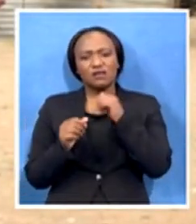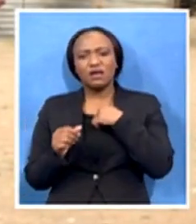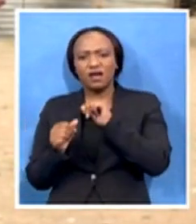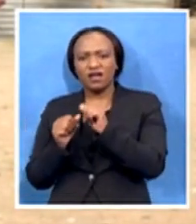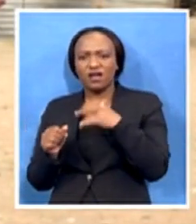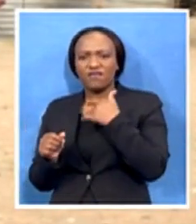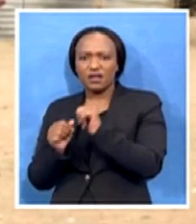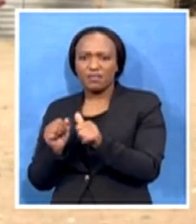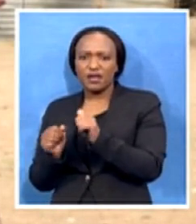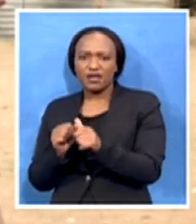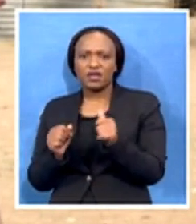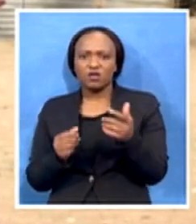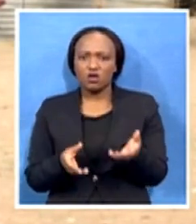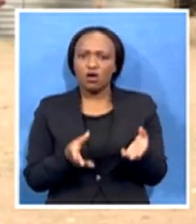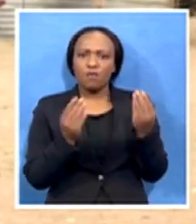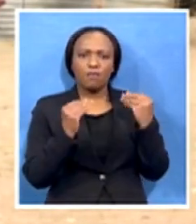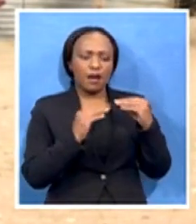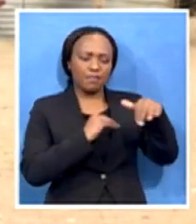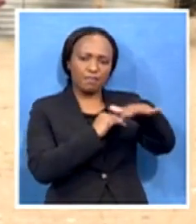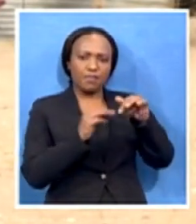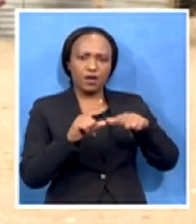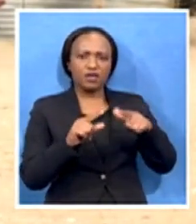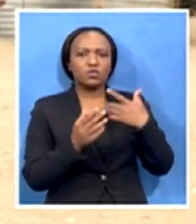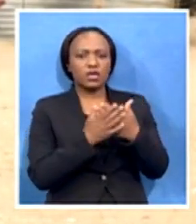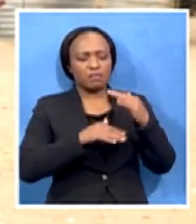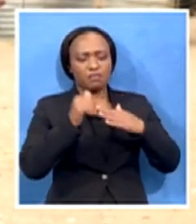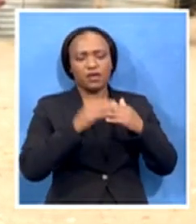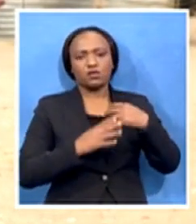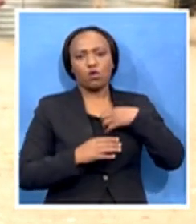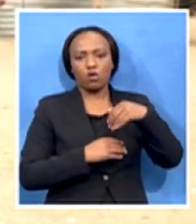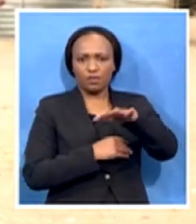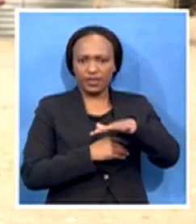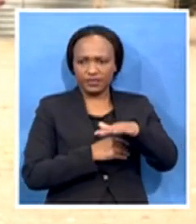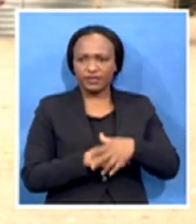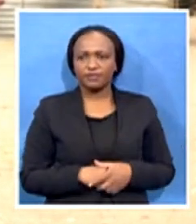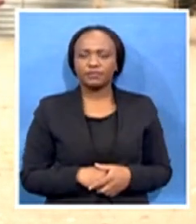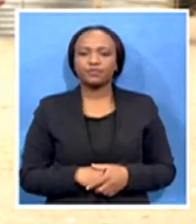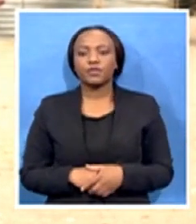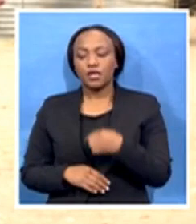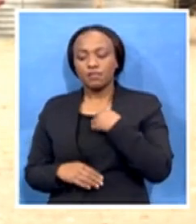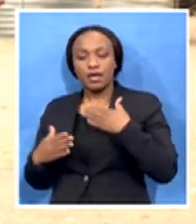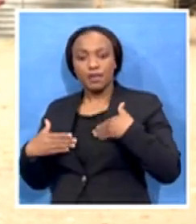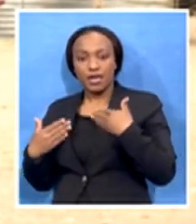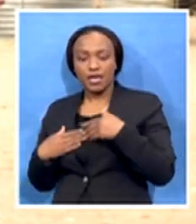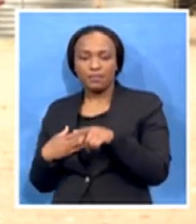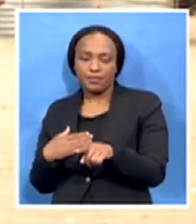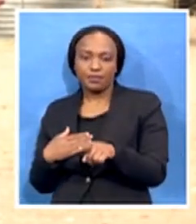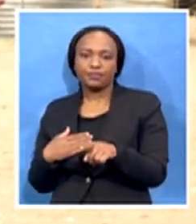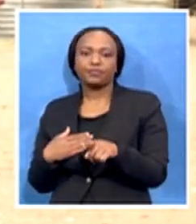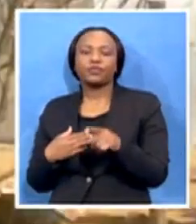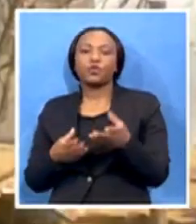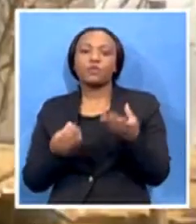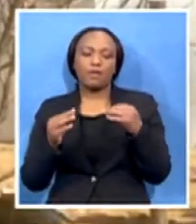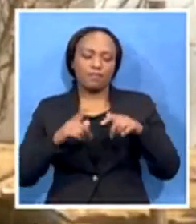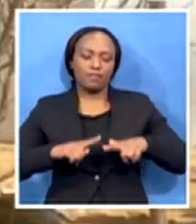ka gona o etsa eng. I am happy here because we have our own stands. Our problem is only water and